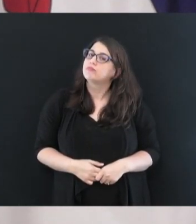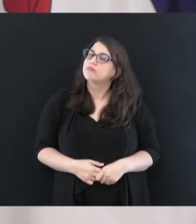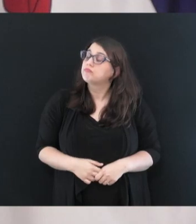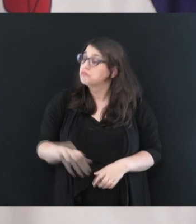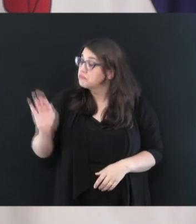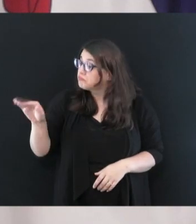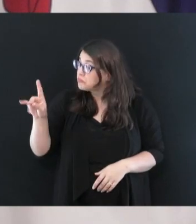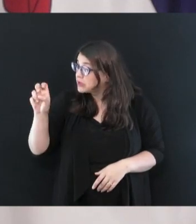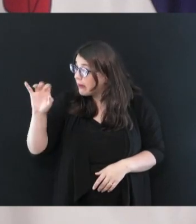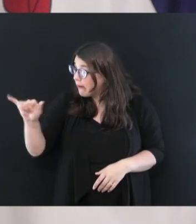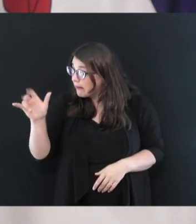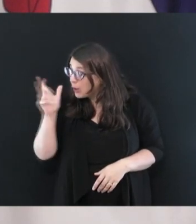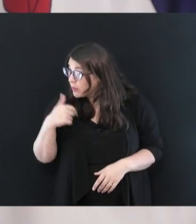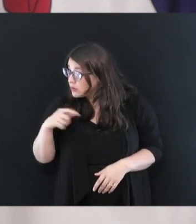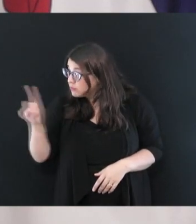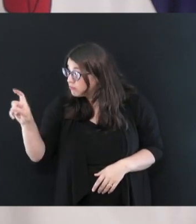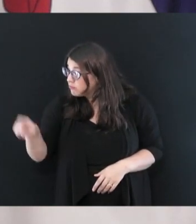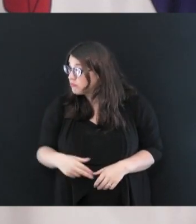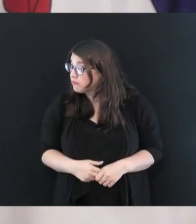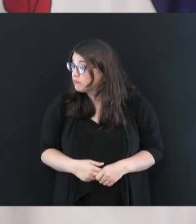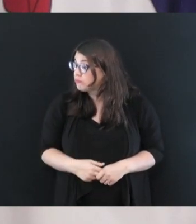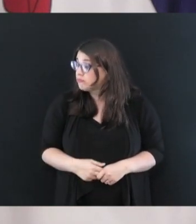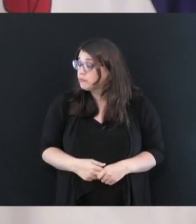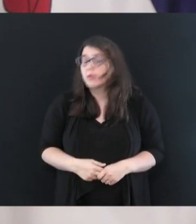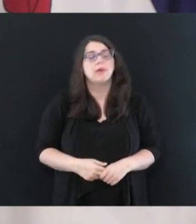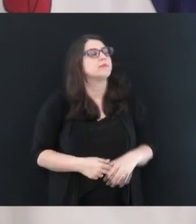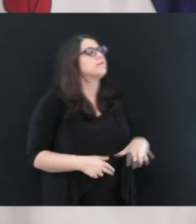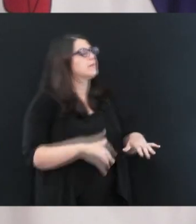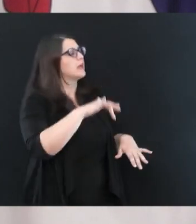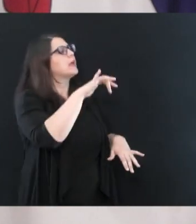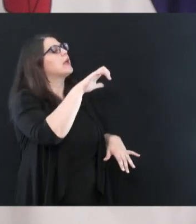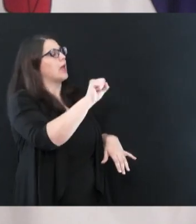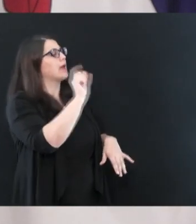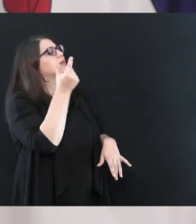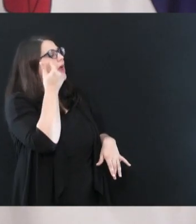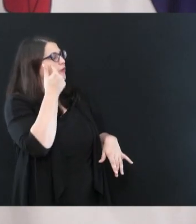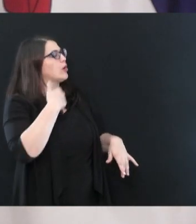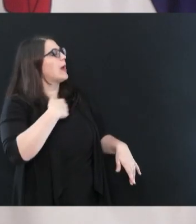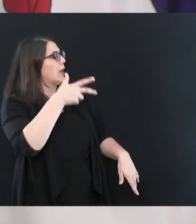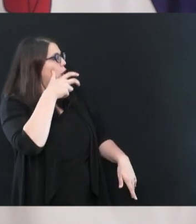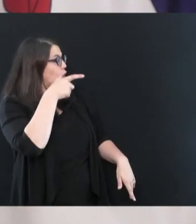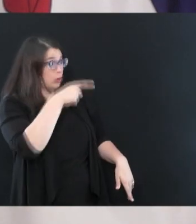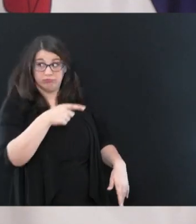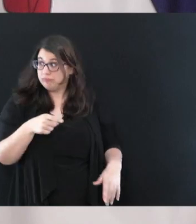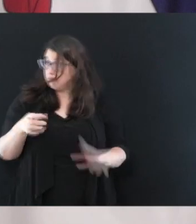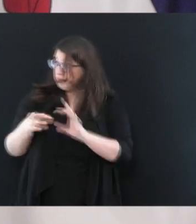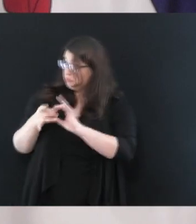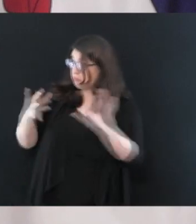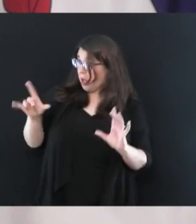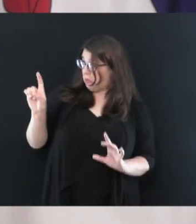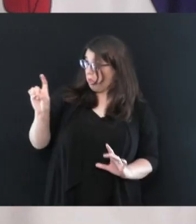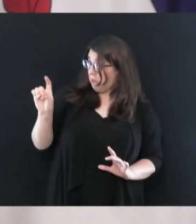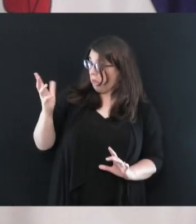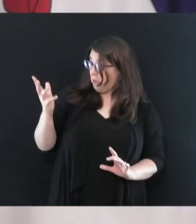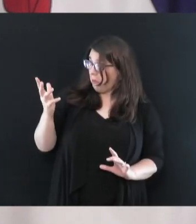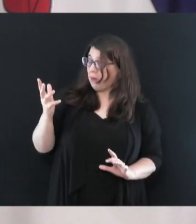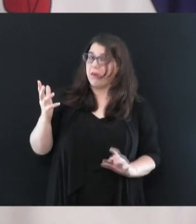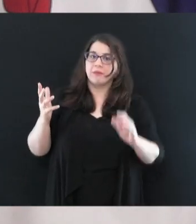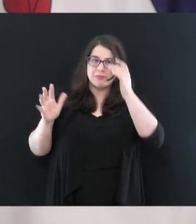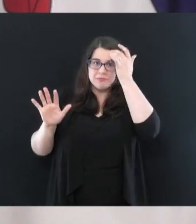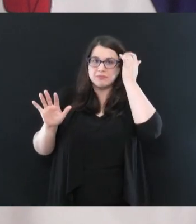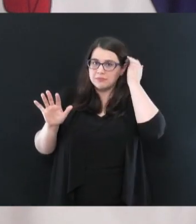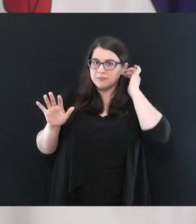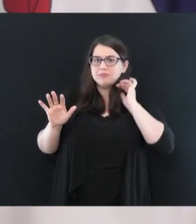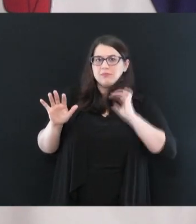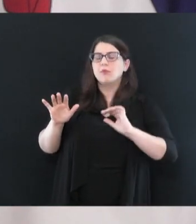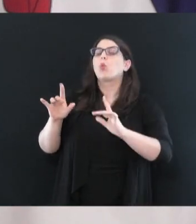Kenny, can you hear me? Yeah, Governor, I can hear you. Did you lose me there? Okay, I'll do it